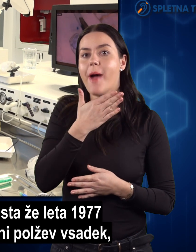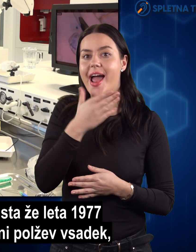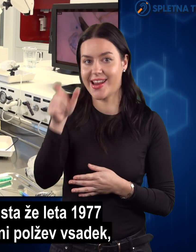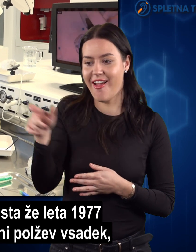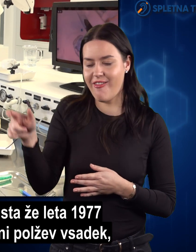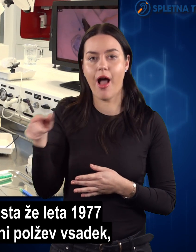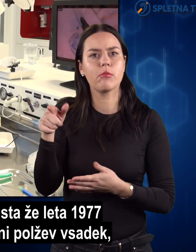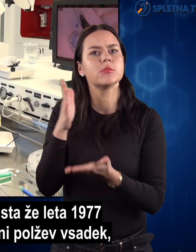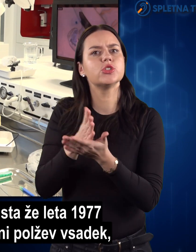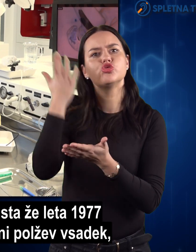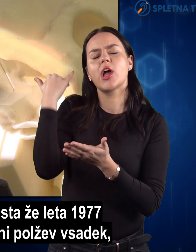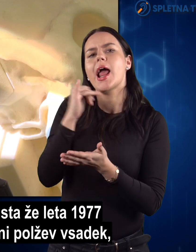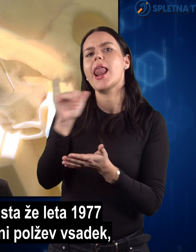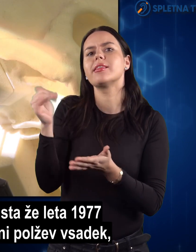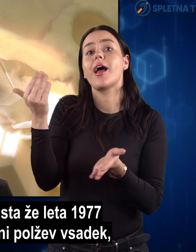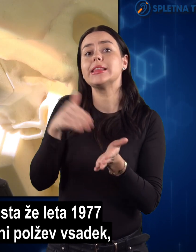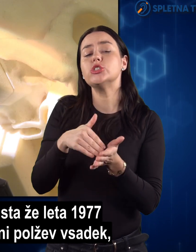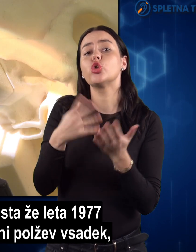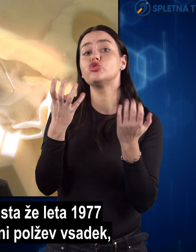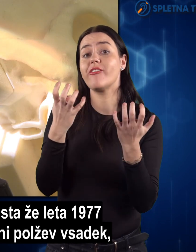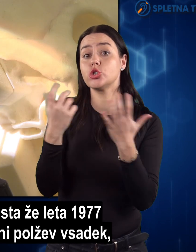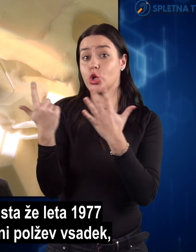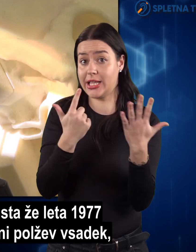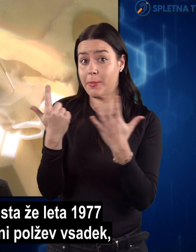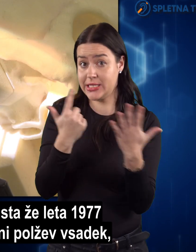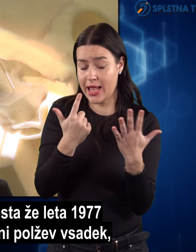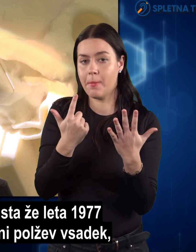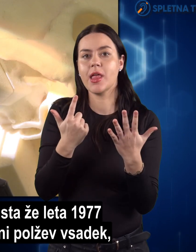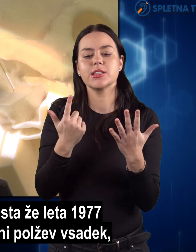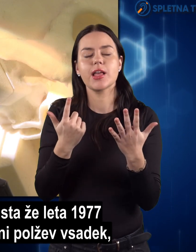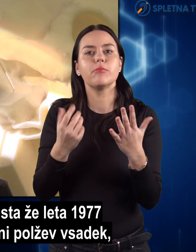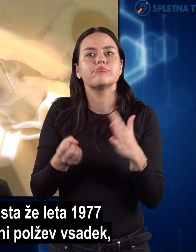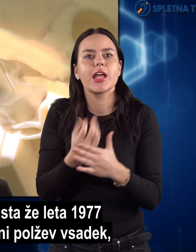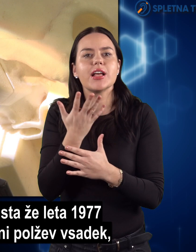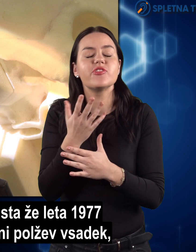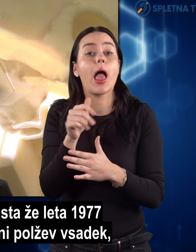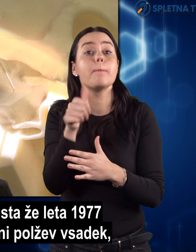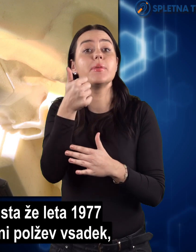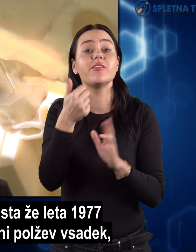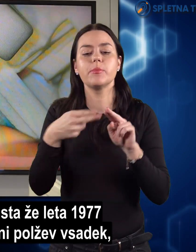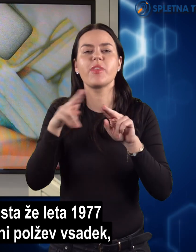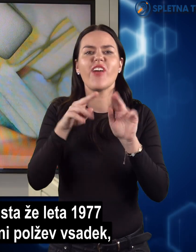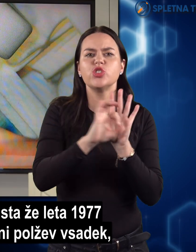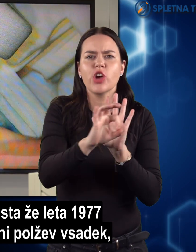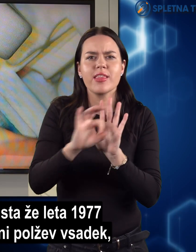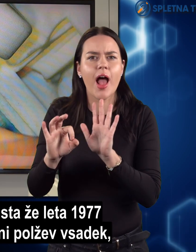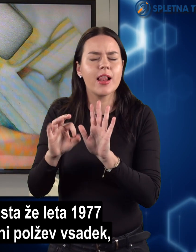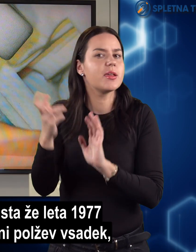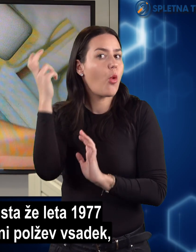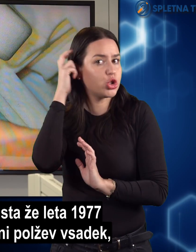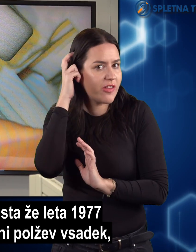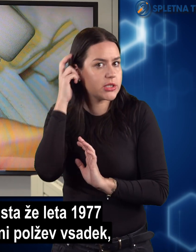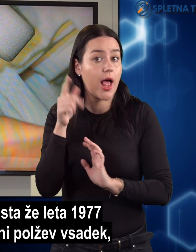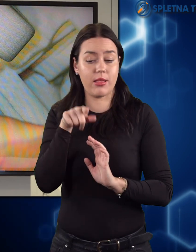Prav Hochmeierjeva sta že leta 1977 razvila prvi večkanalni polžev usadek, ki je omogočil